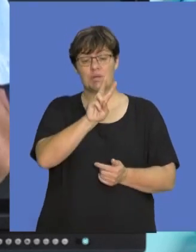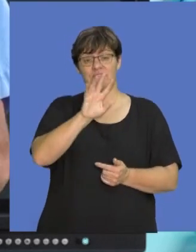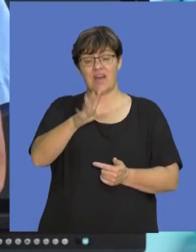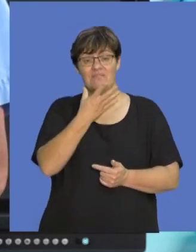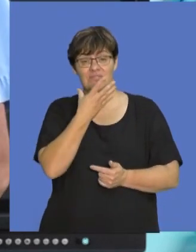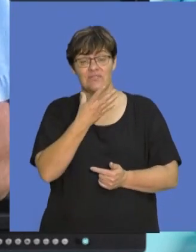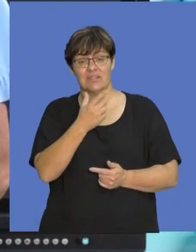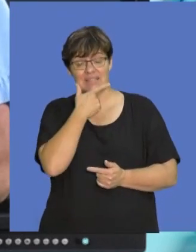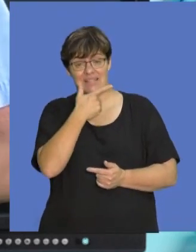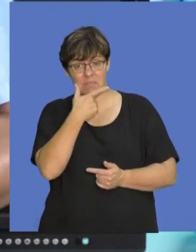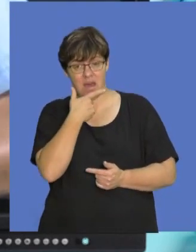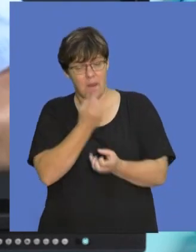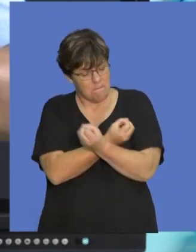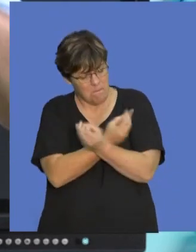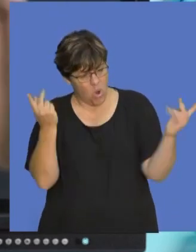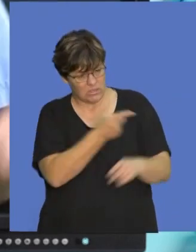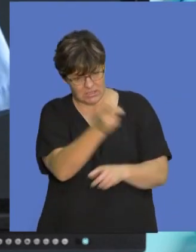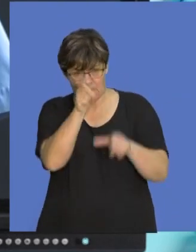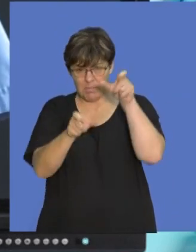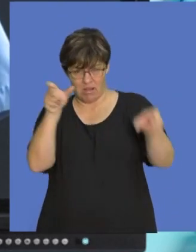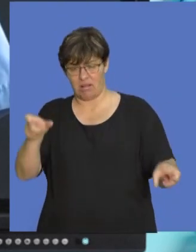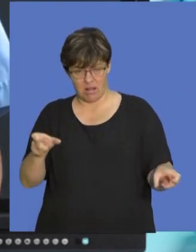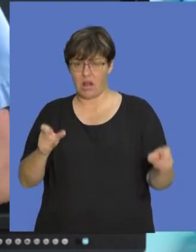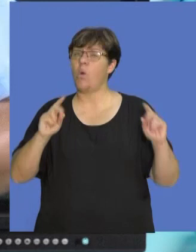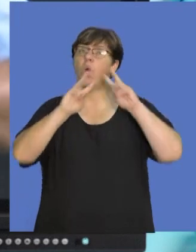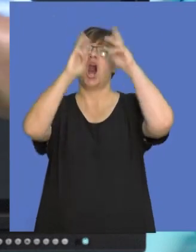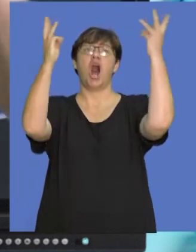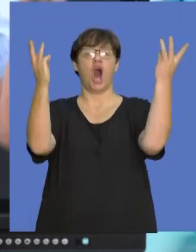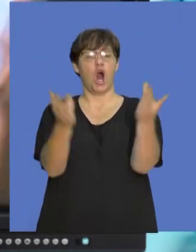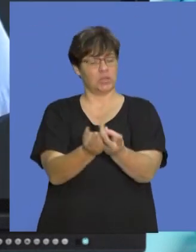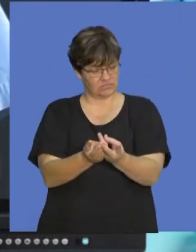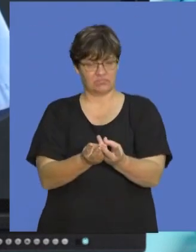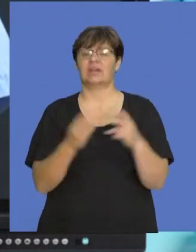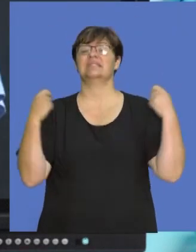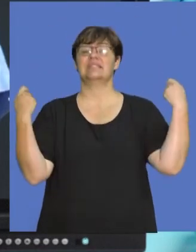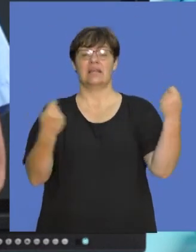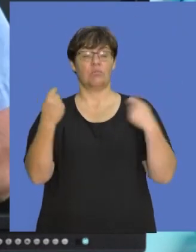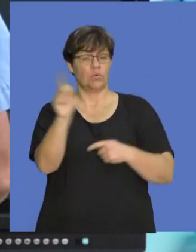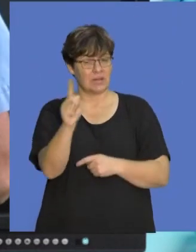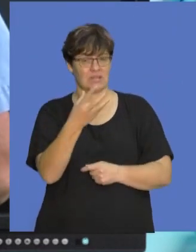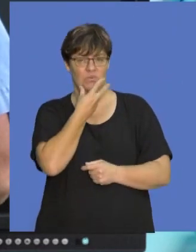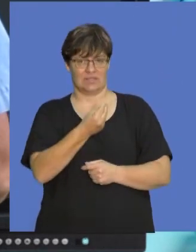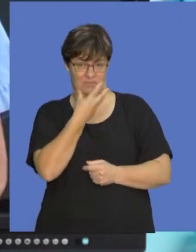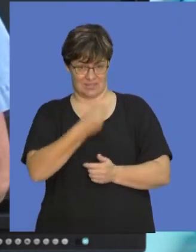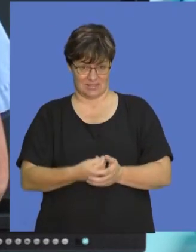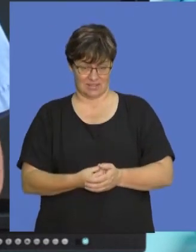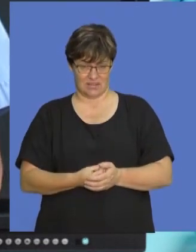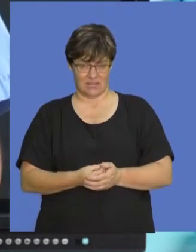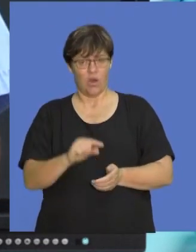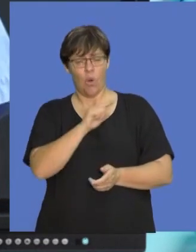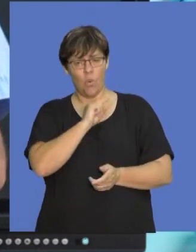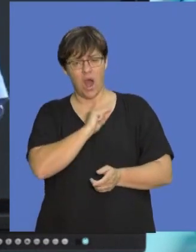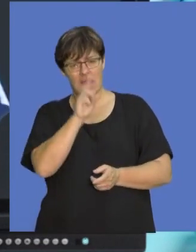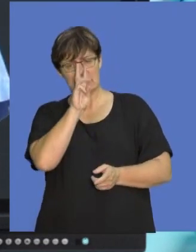on the 25th of December, the majority of people around the world are going to celebrate Christmas,